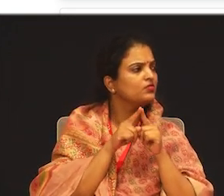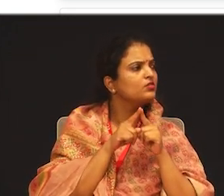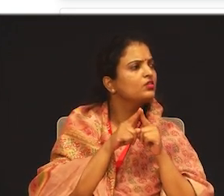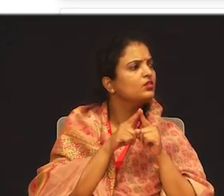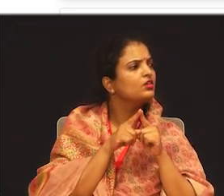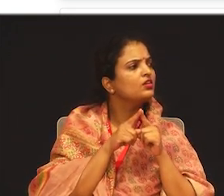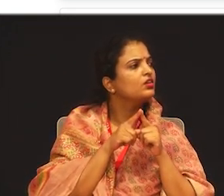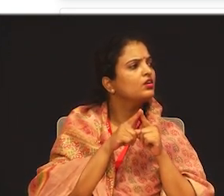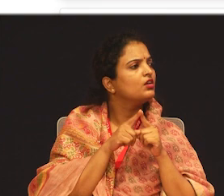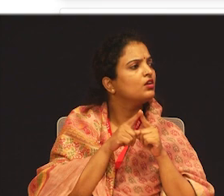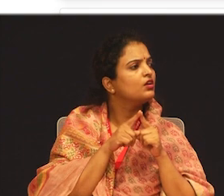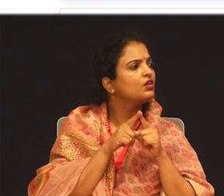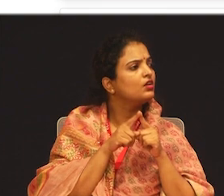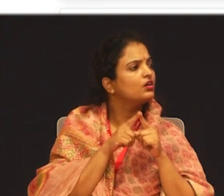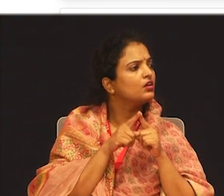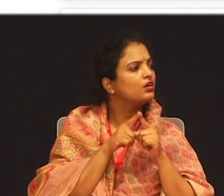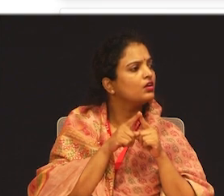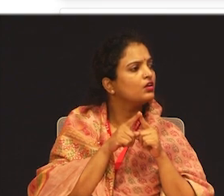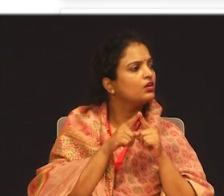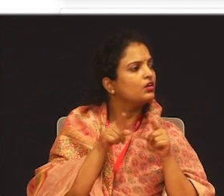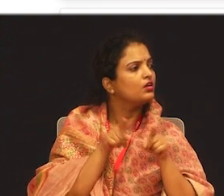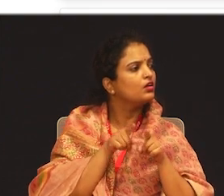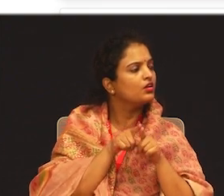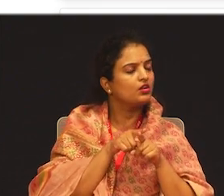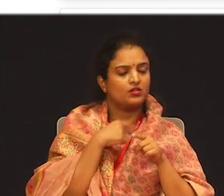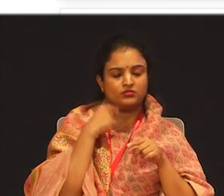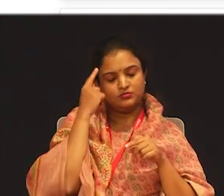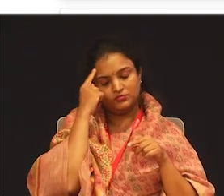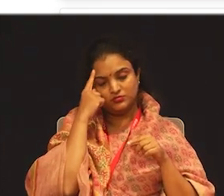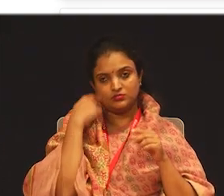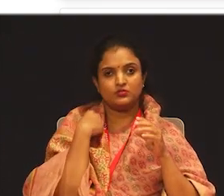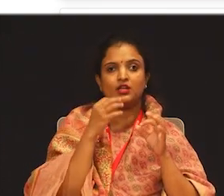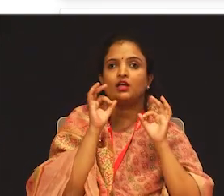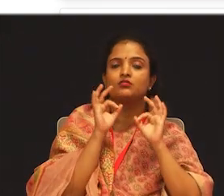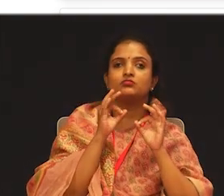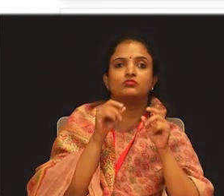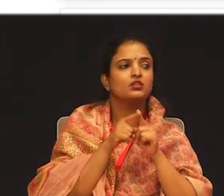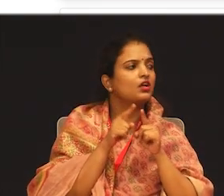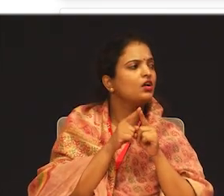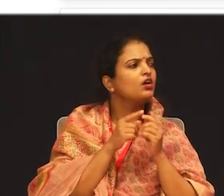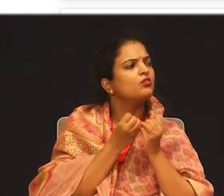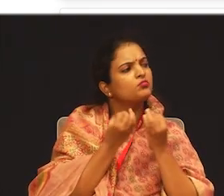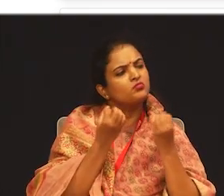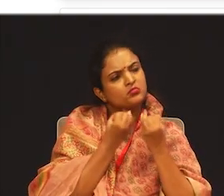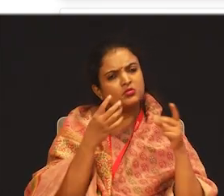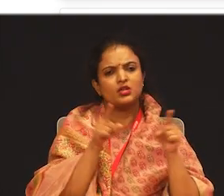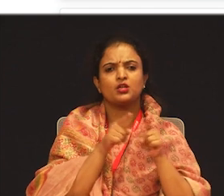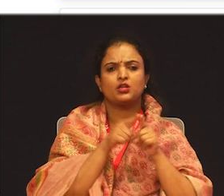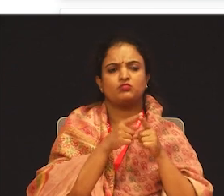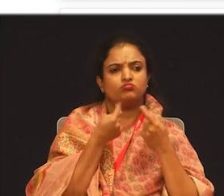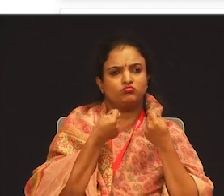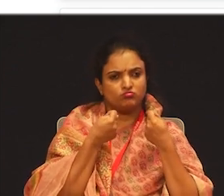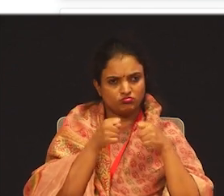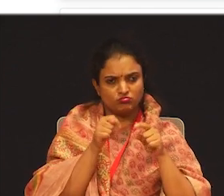is not this rosy with the PRASHAST team. Lot many users, when they try